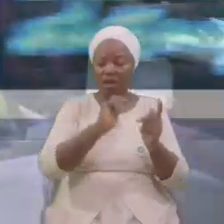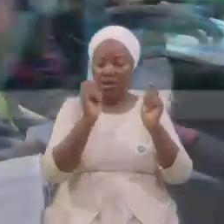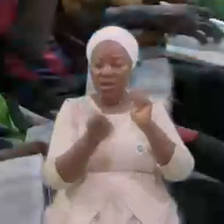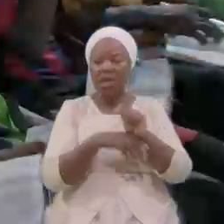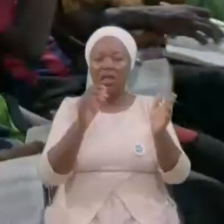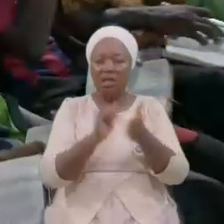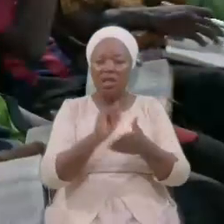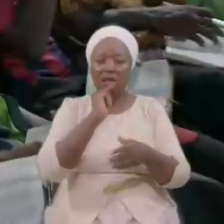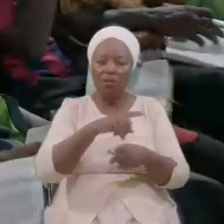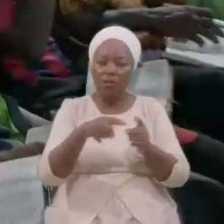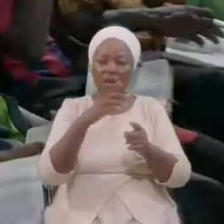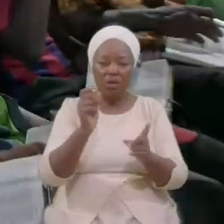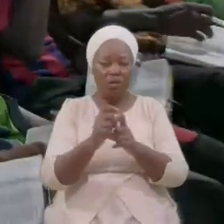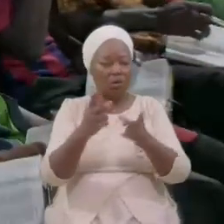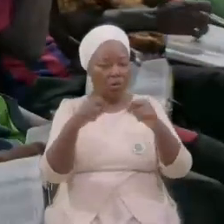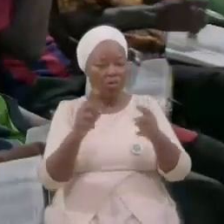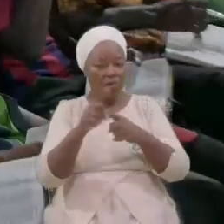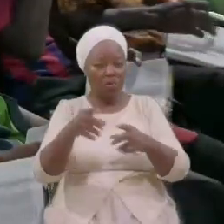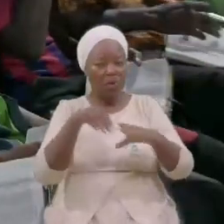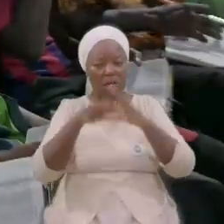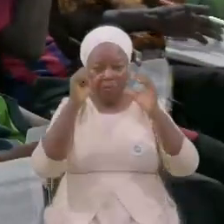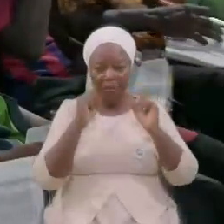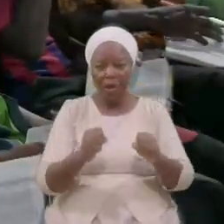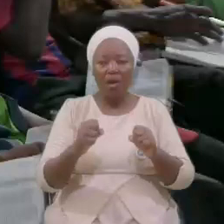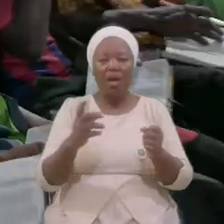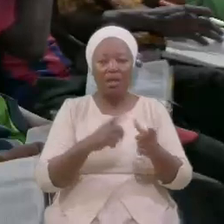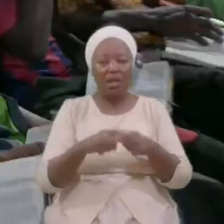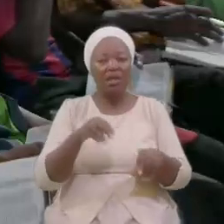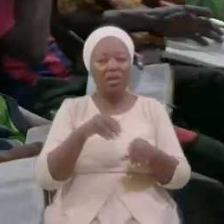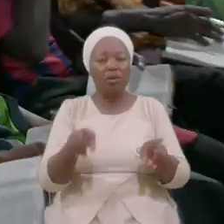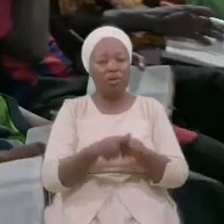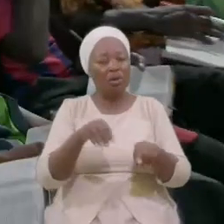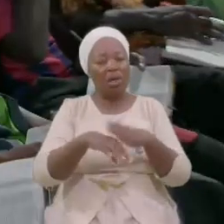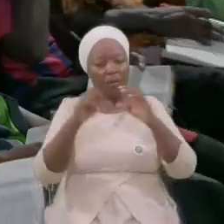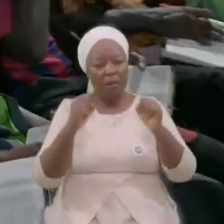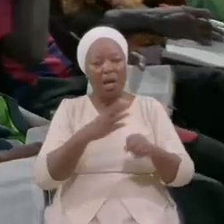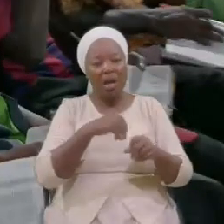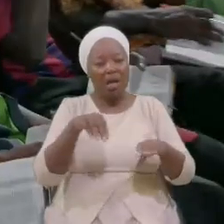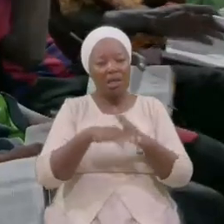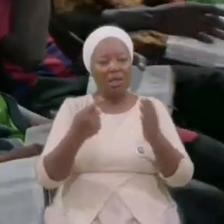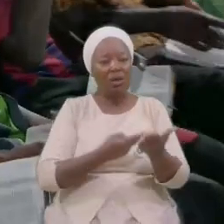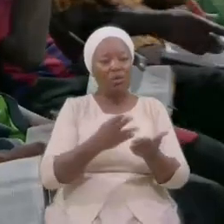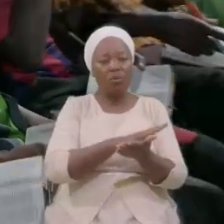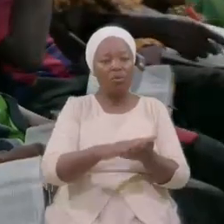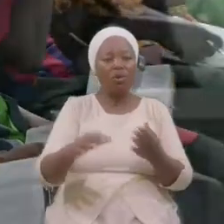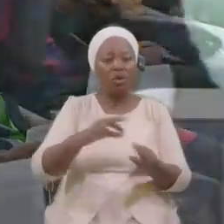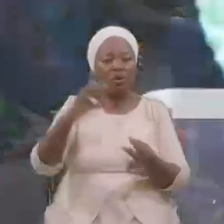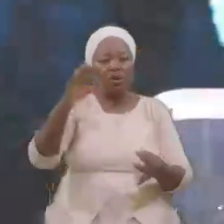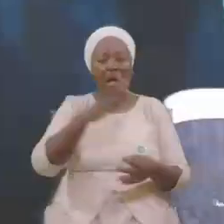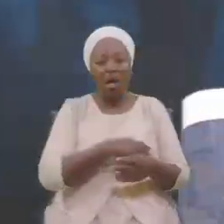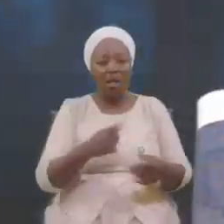word comes to you in power, but also in power and in the Holy Ghost and in